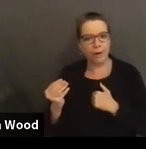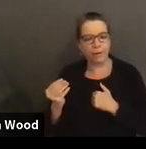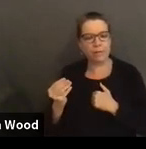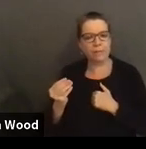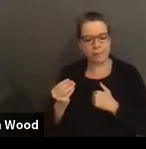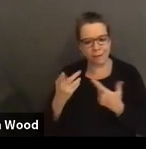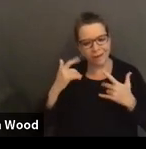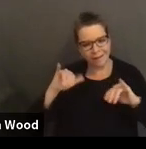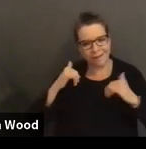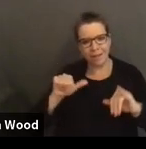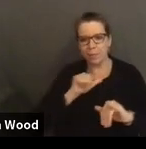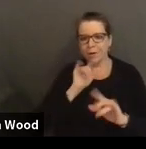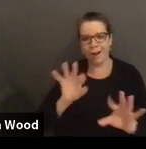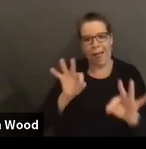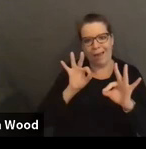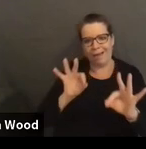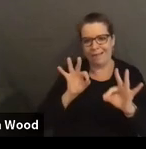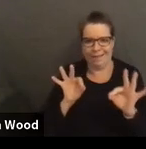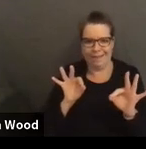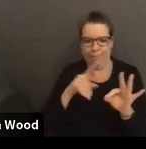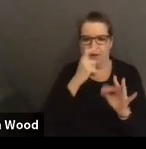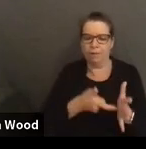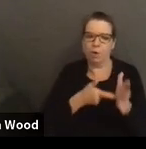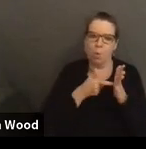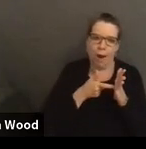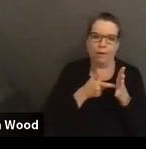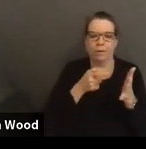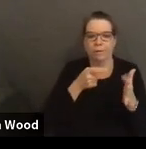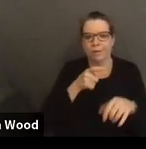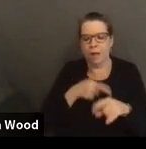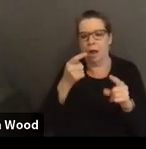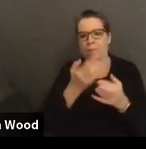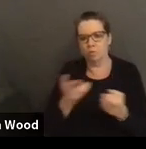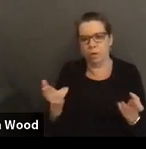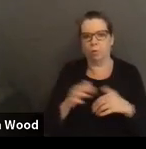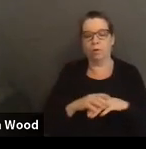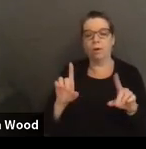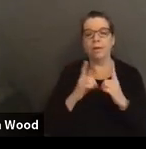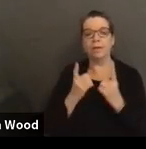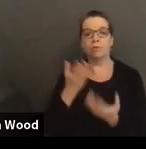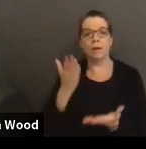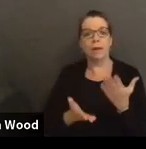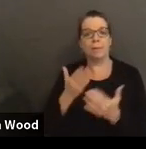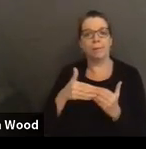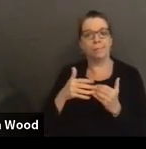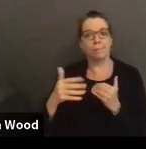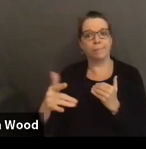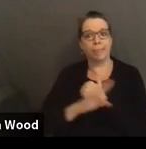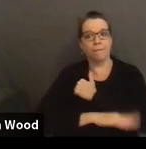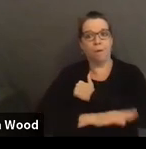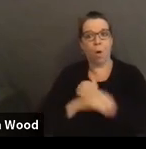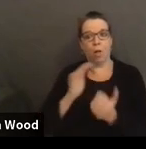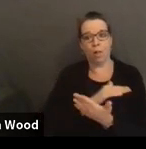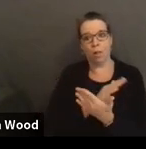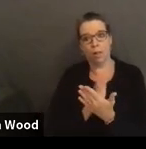are still not ideal given required time and resources. So districts may throughout this fall